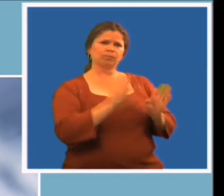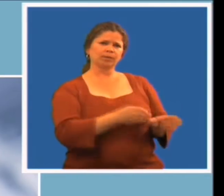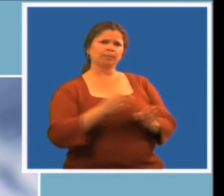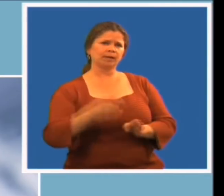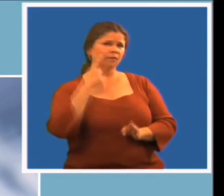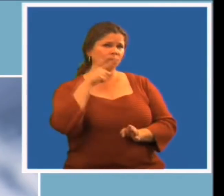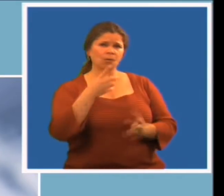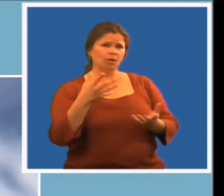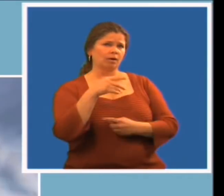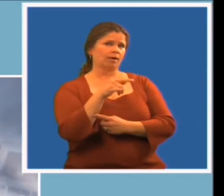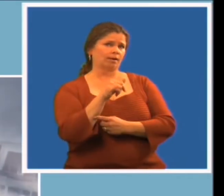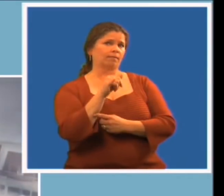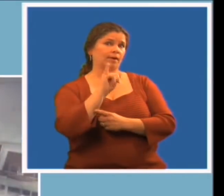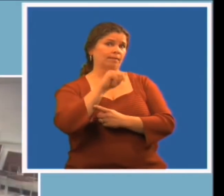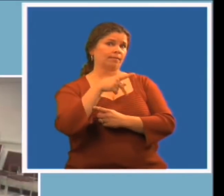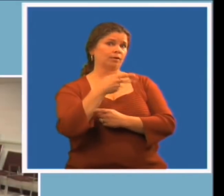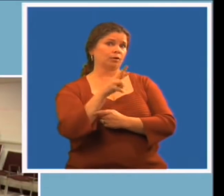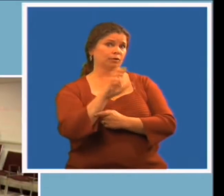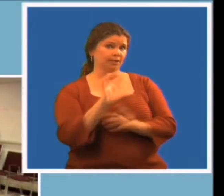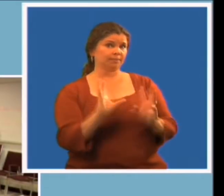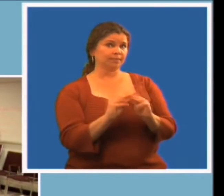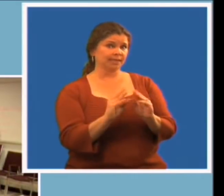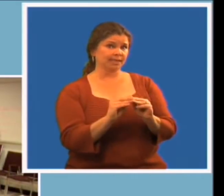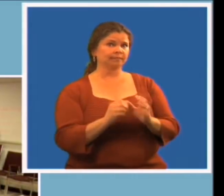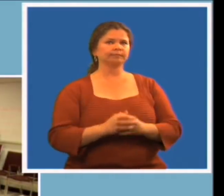meeting in this case.